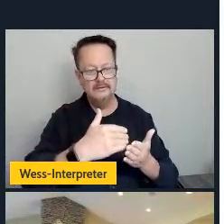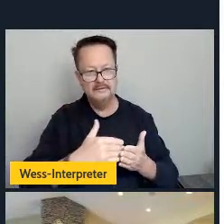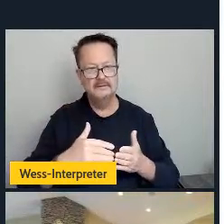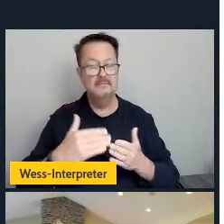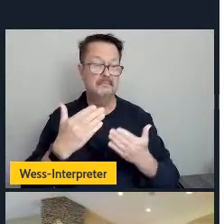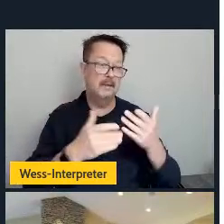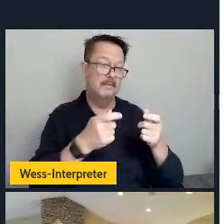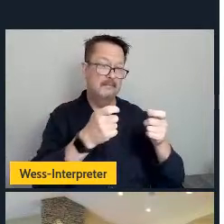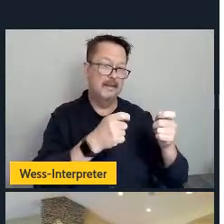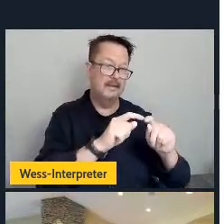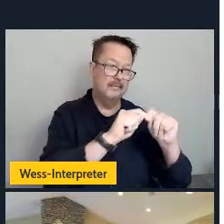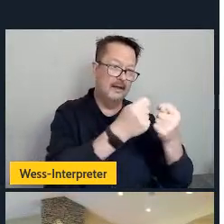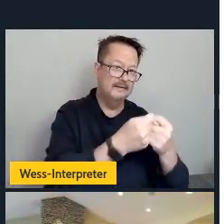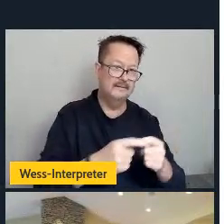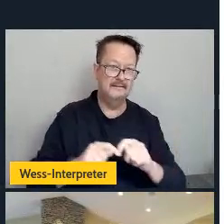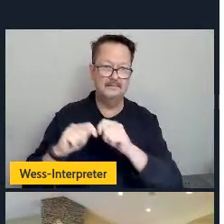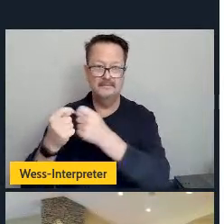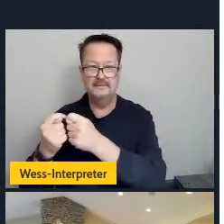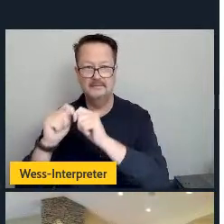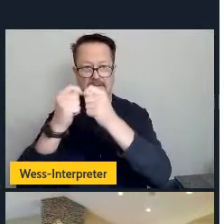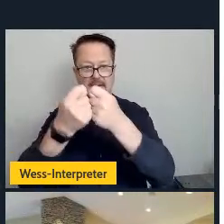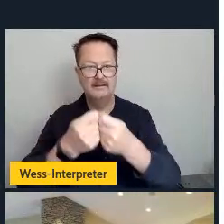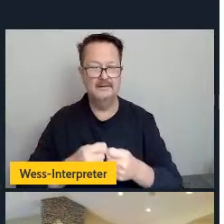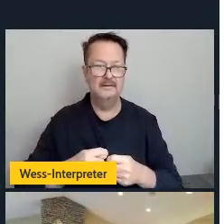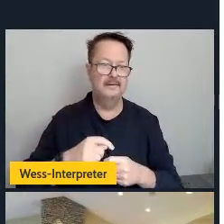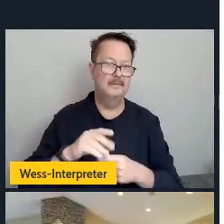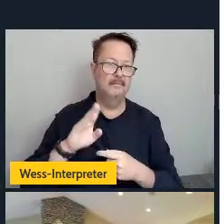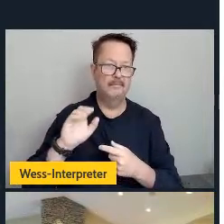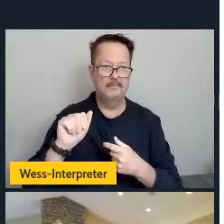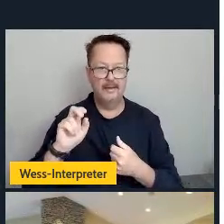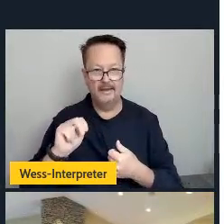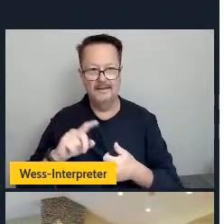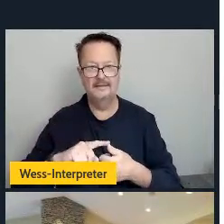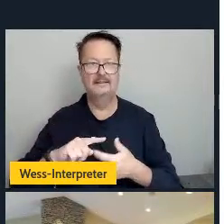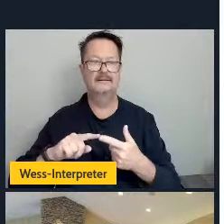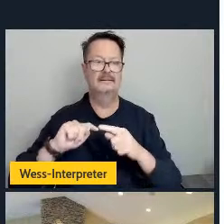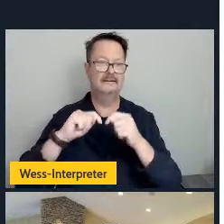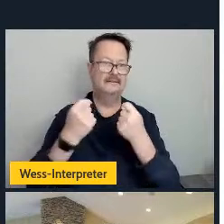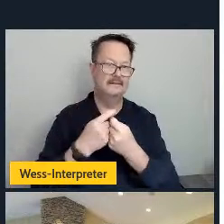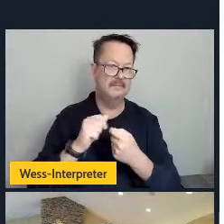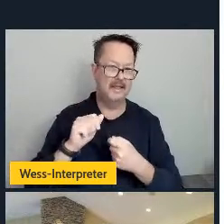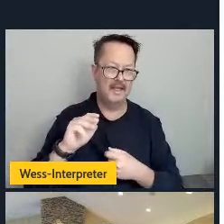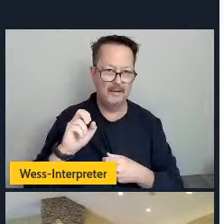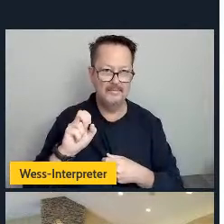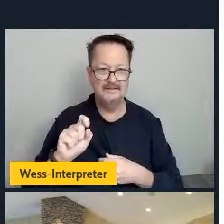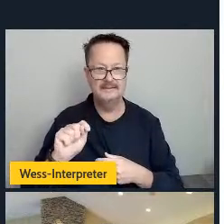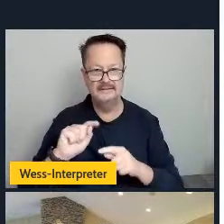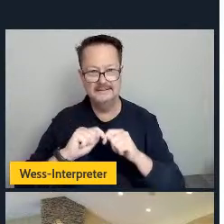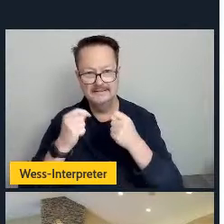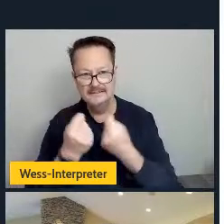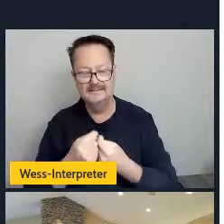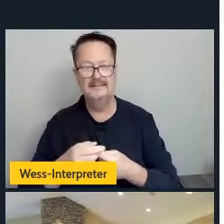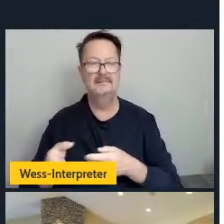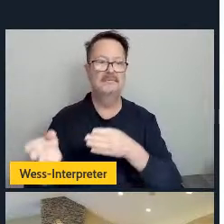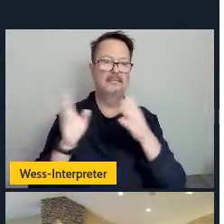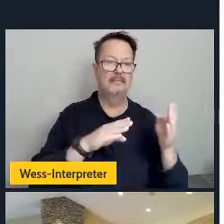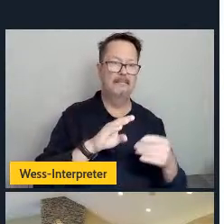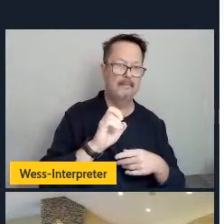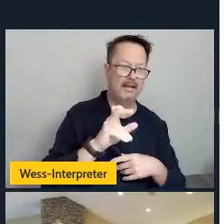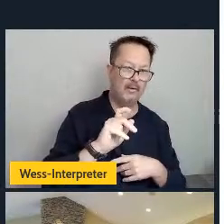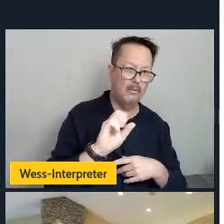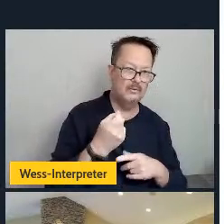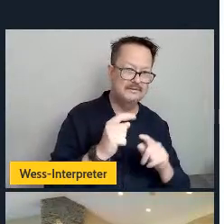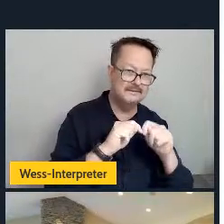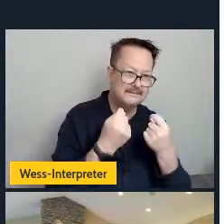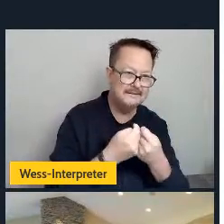different teams, maybe front-end team, back-end team, chatbot team, payments team, and so on. And another